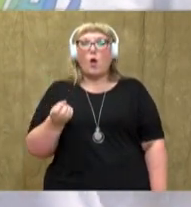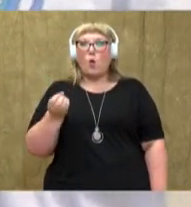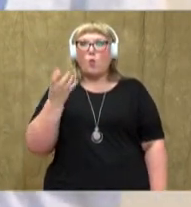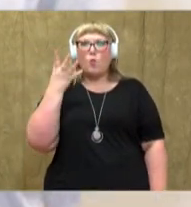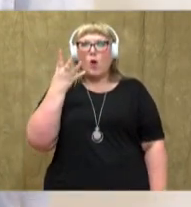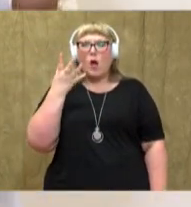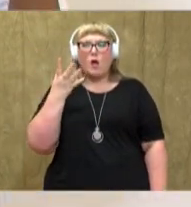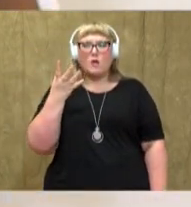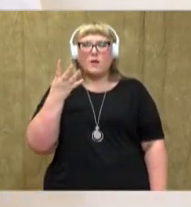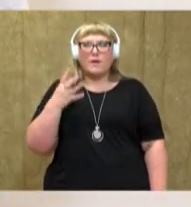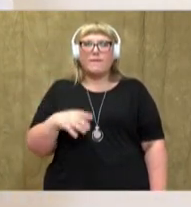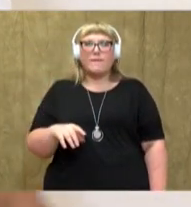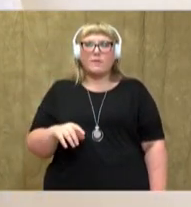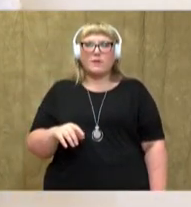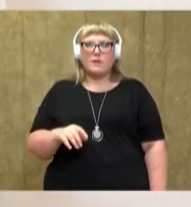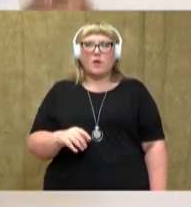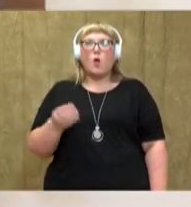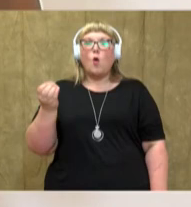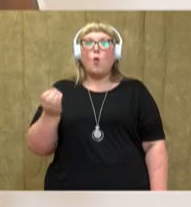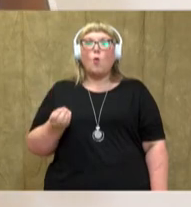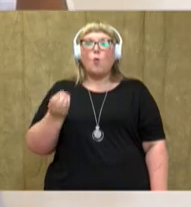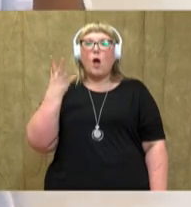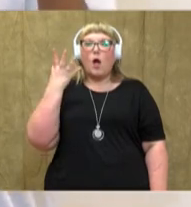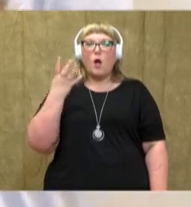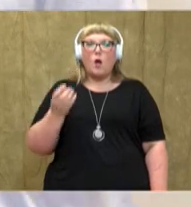I hear the first sound I hear in wisp is the sound.